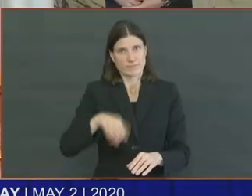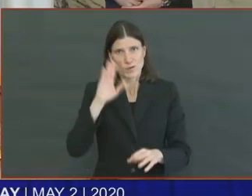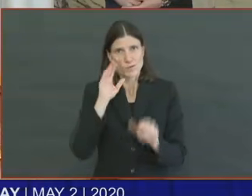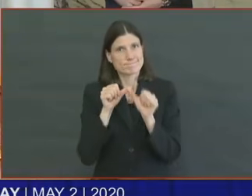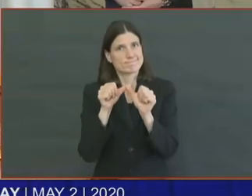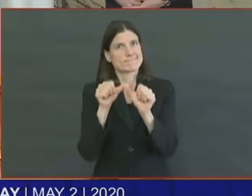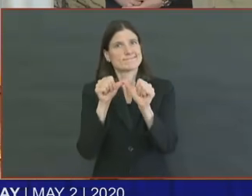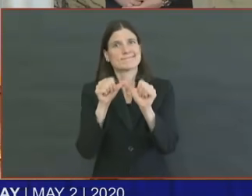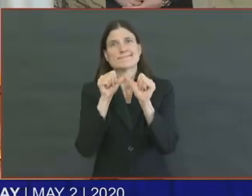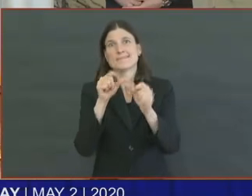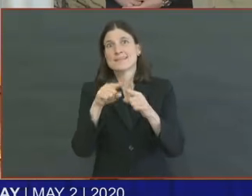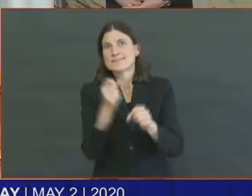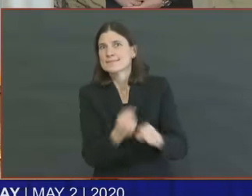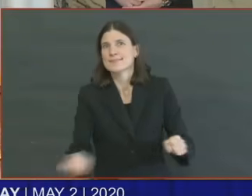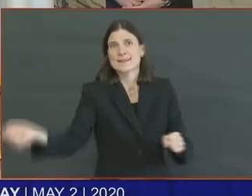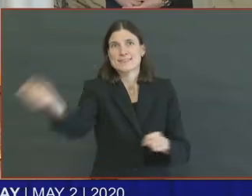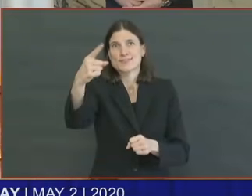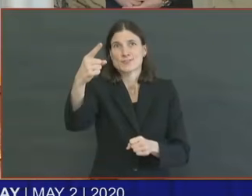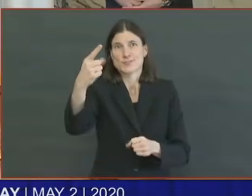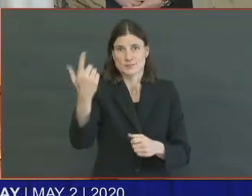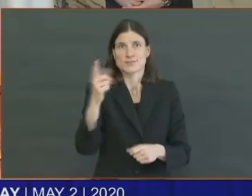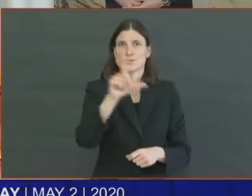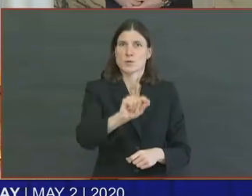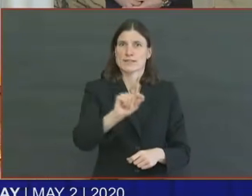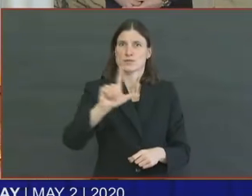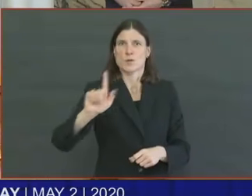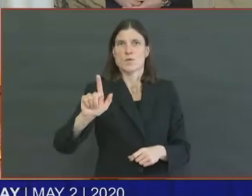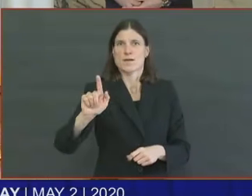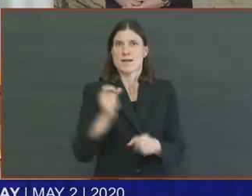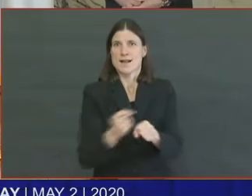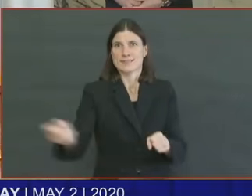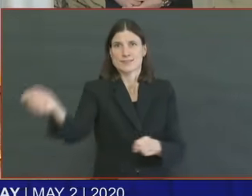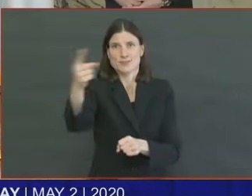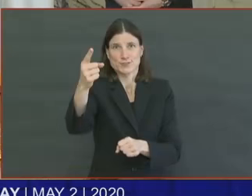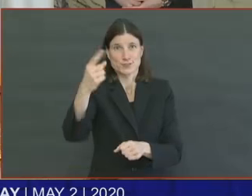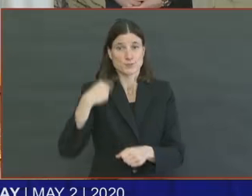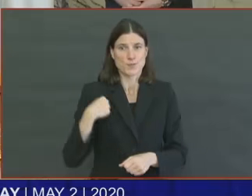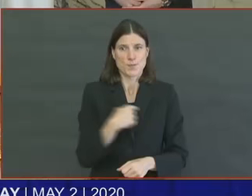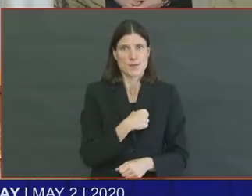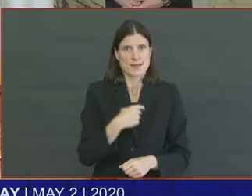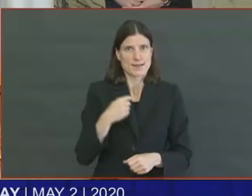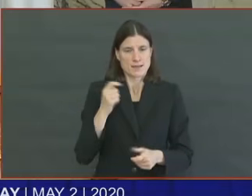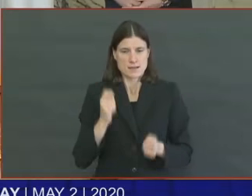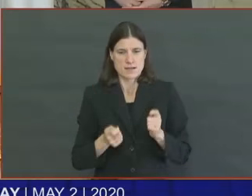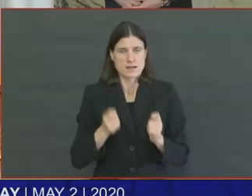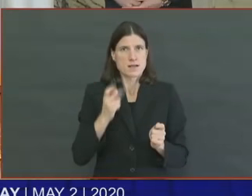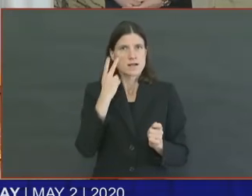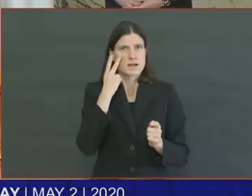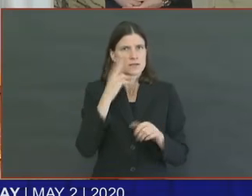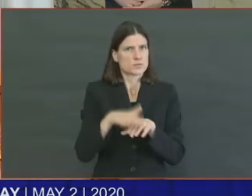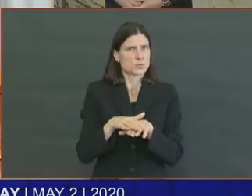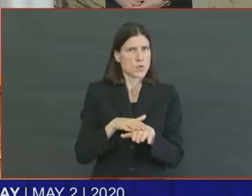we've modified our behavior, we're going to be able to do it confidently and safely.